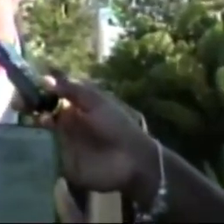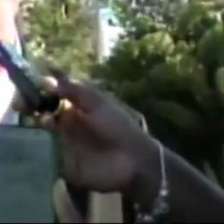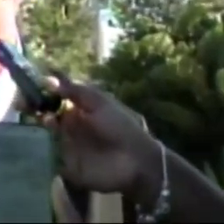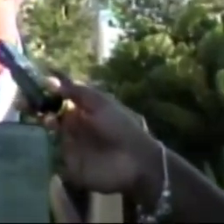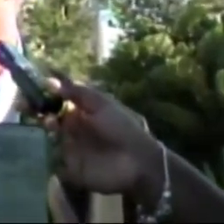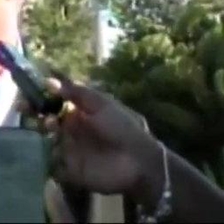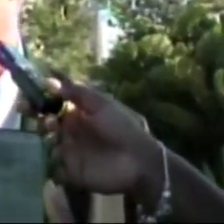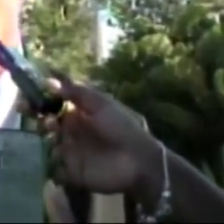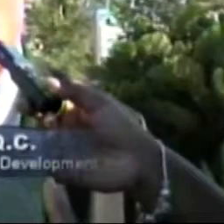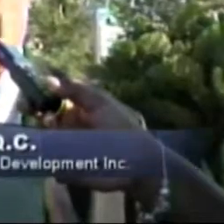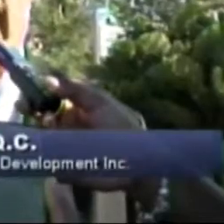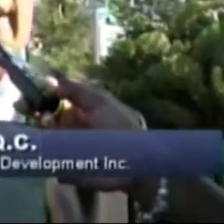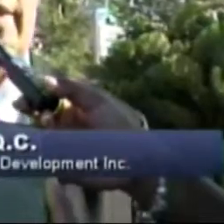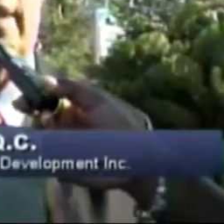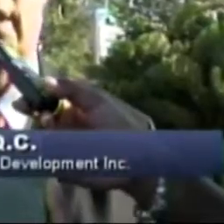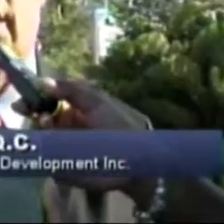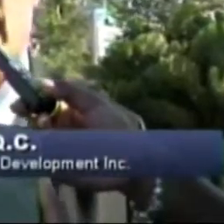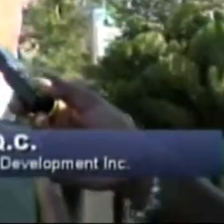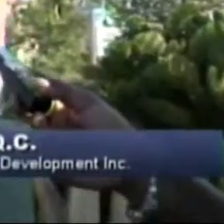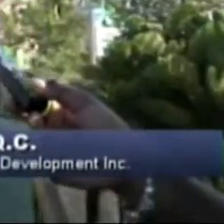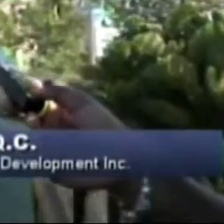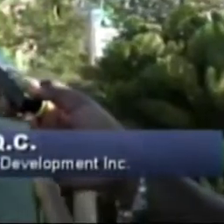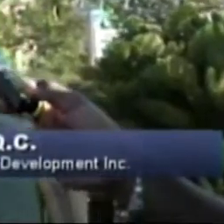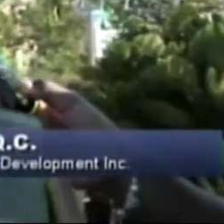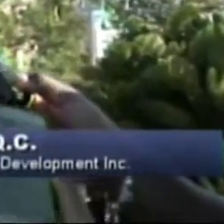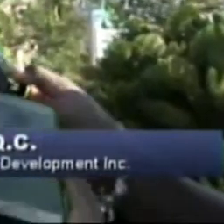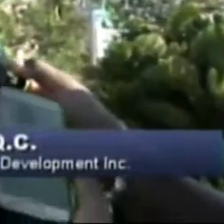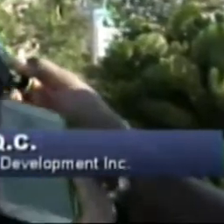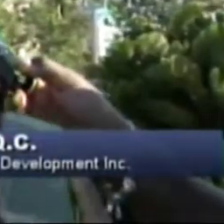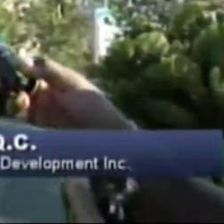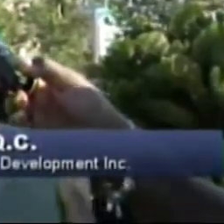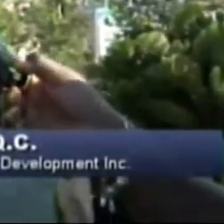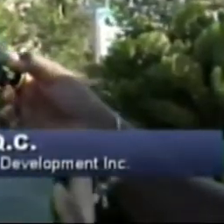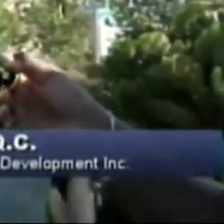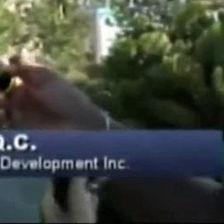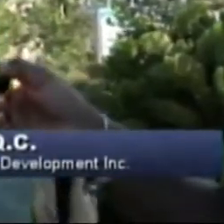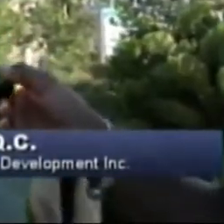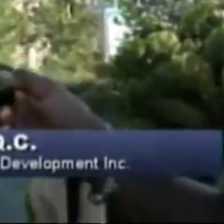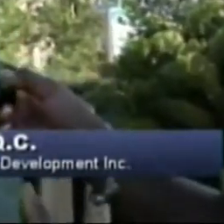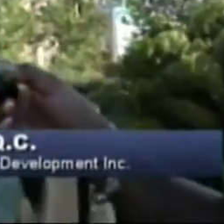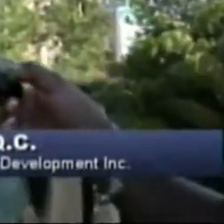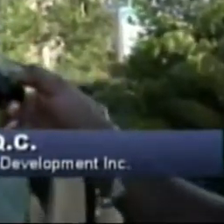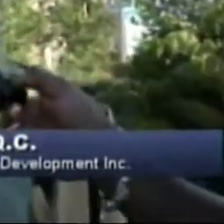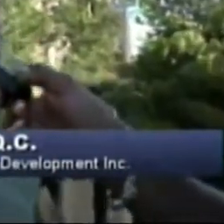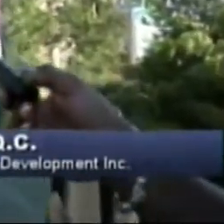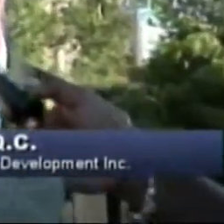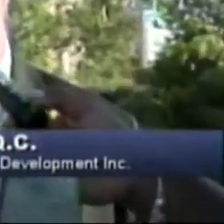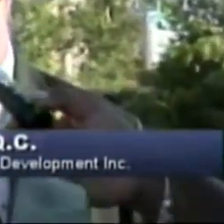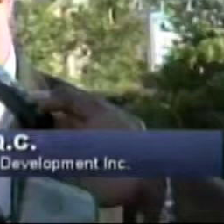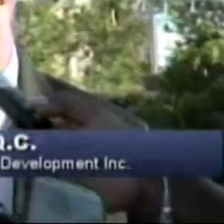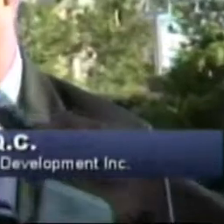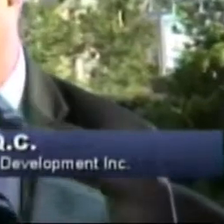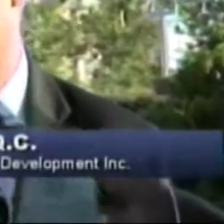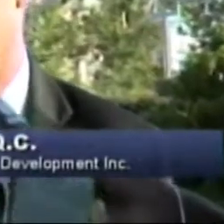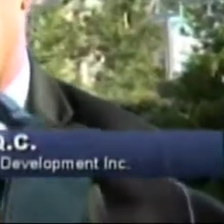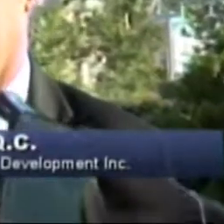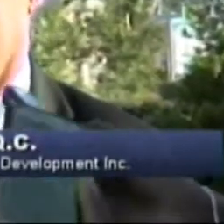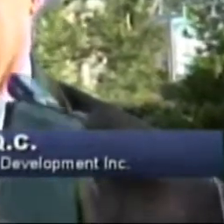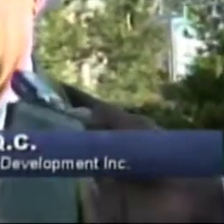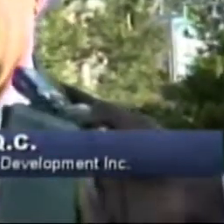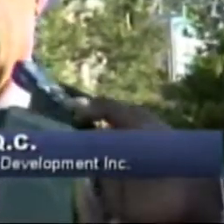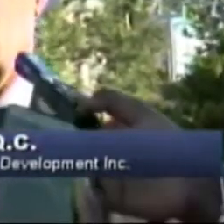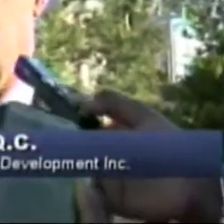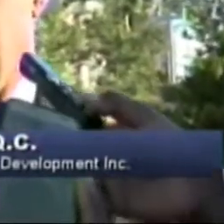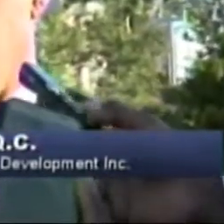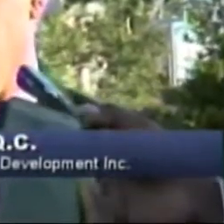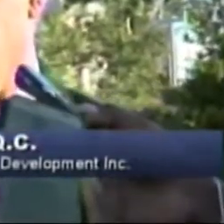trial, but what is of significance is that both the Prime Minister, the defendant,